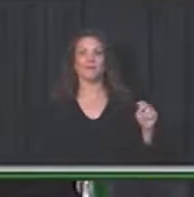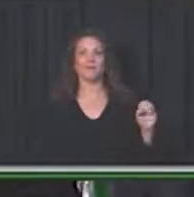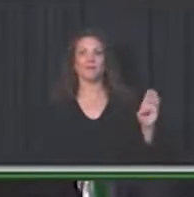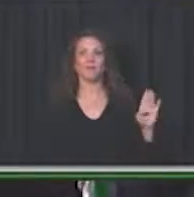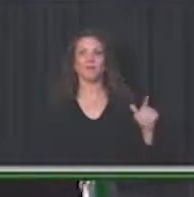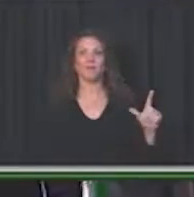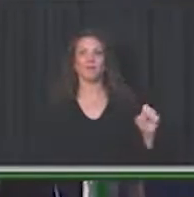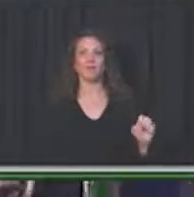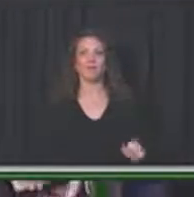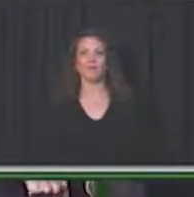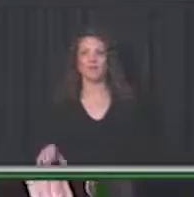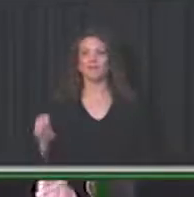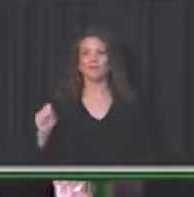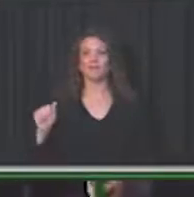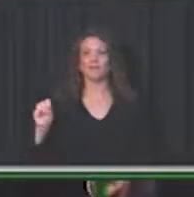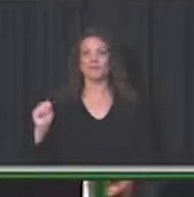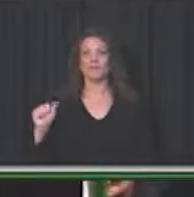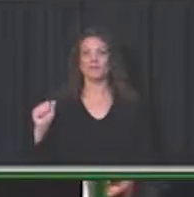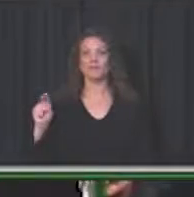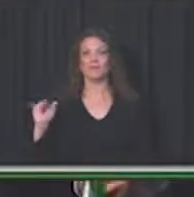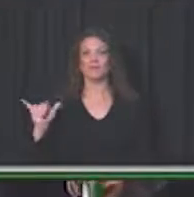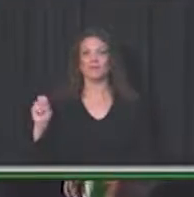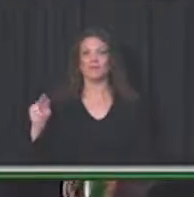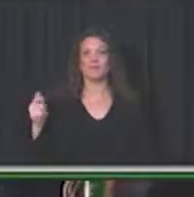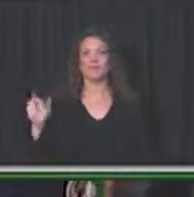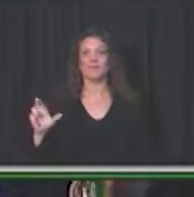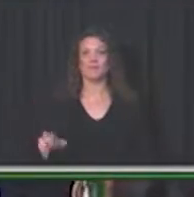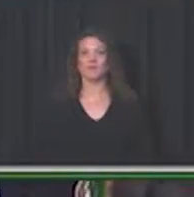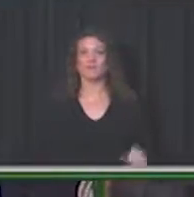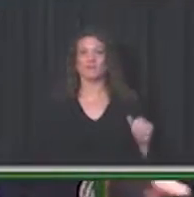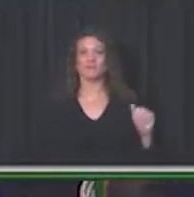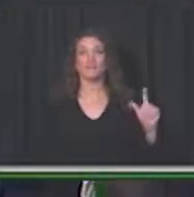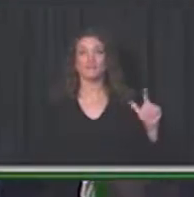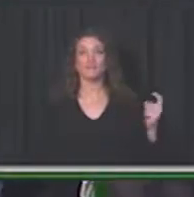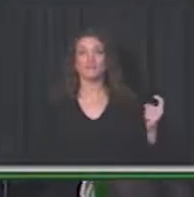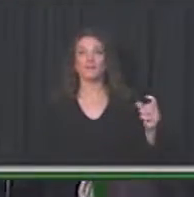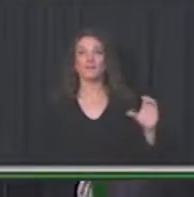Saskia Anger. Alex Cisneros.